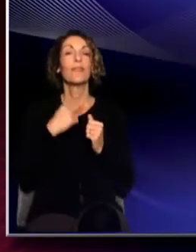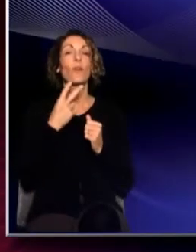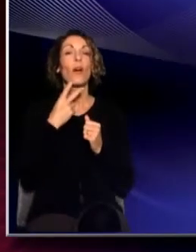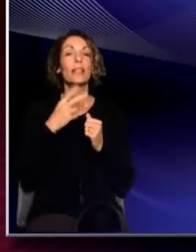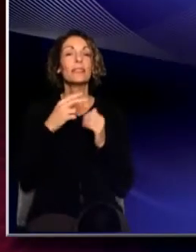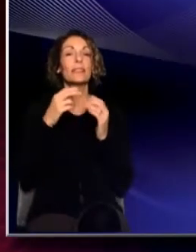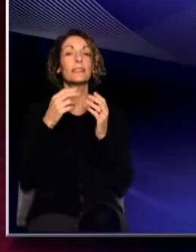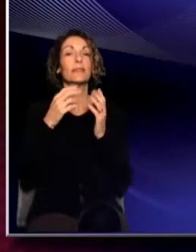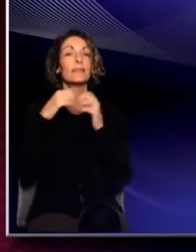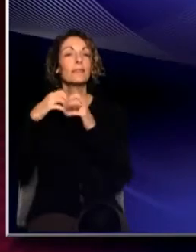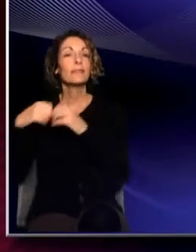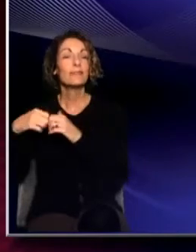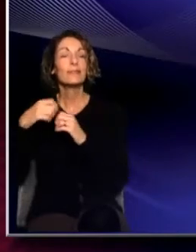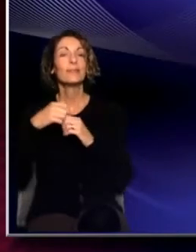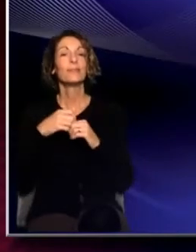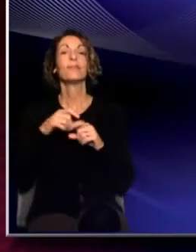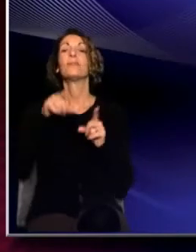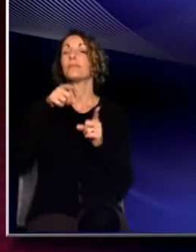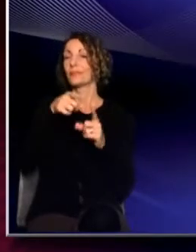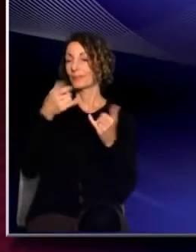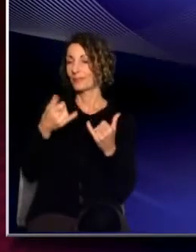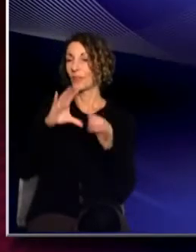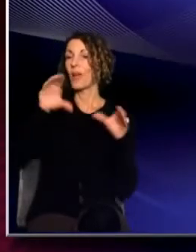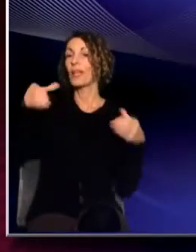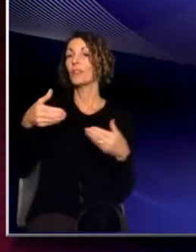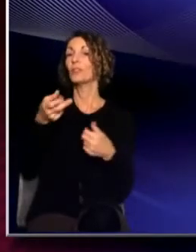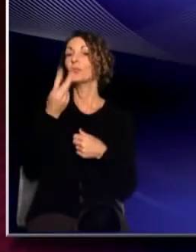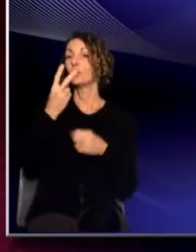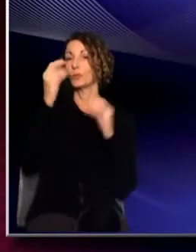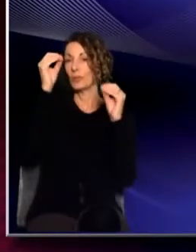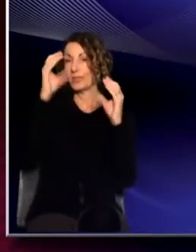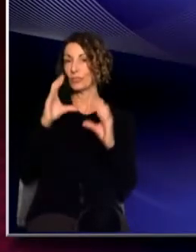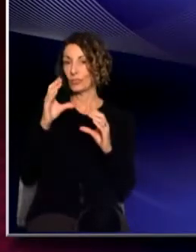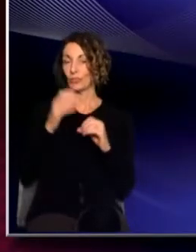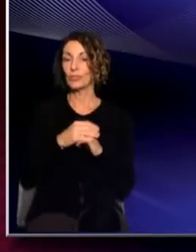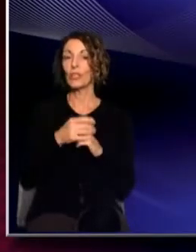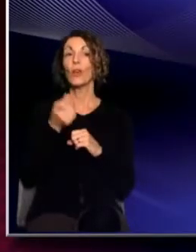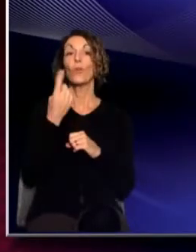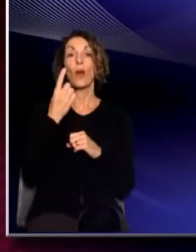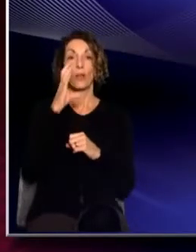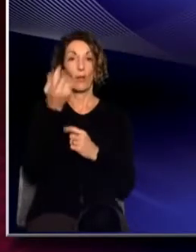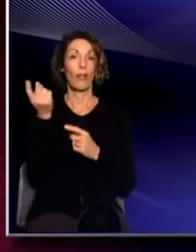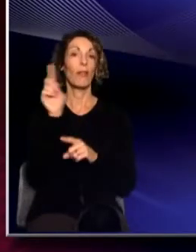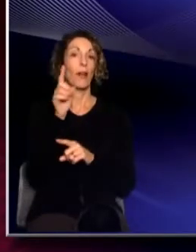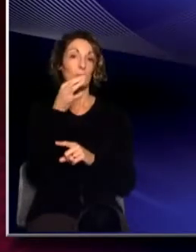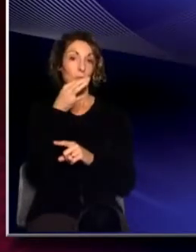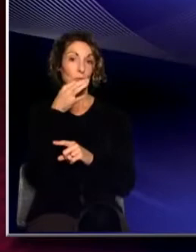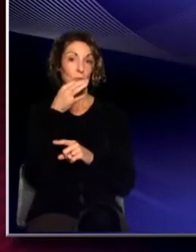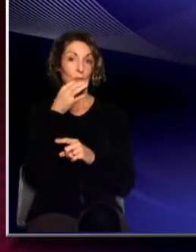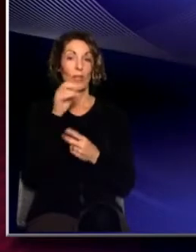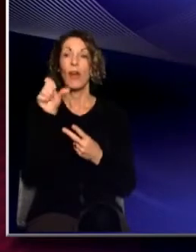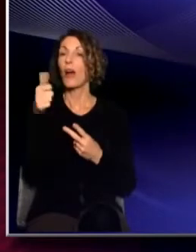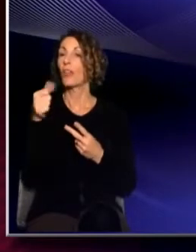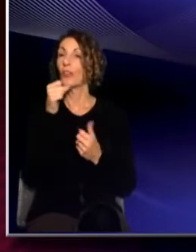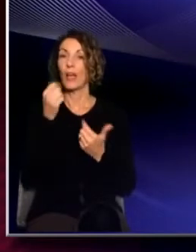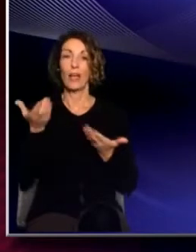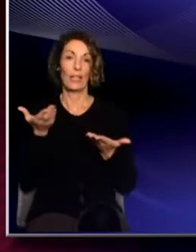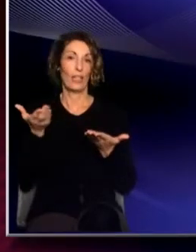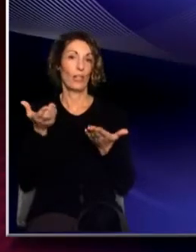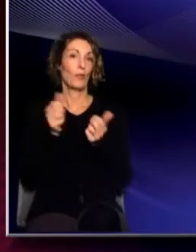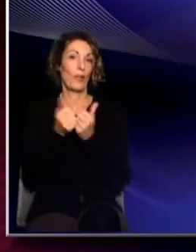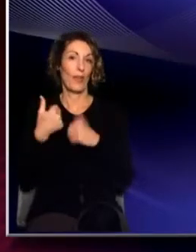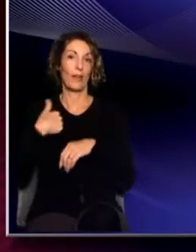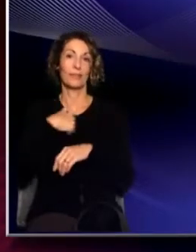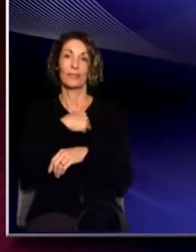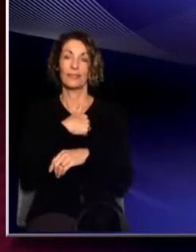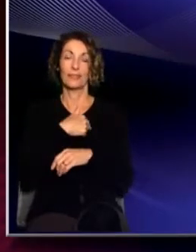I wanted to introduce two teachers. One will be up here in a second. The other is not with us tonight, but these are the